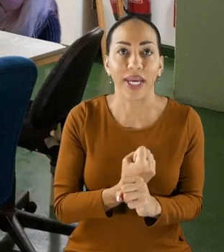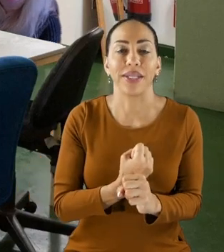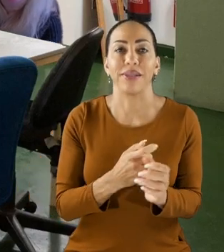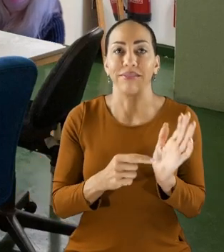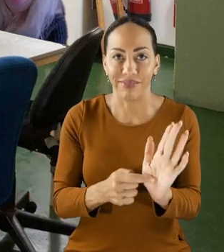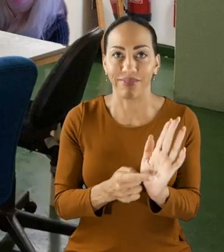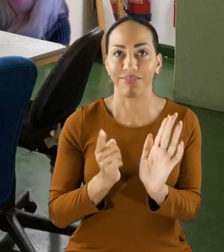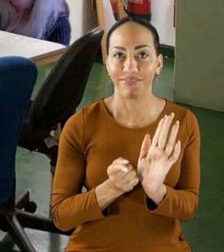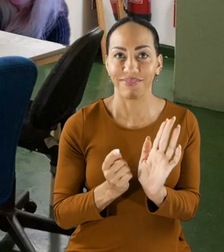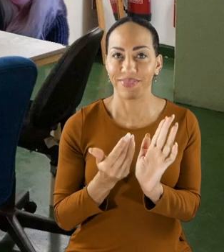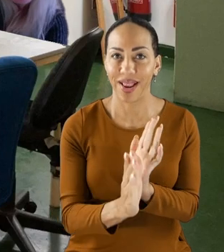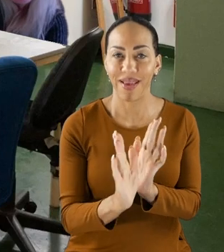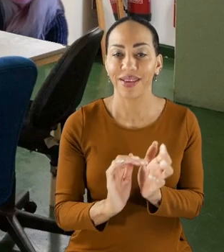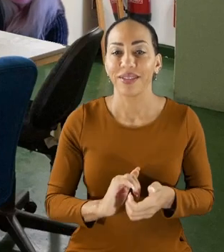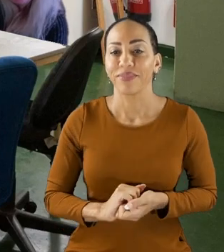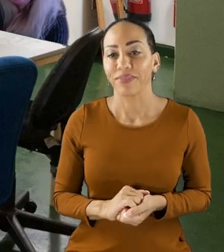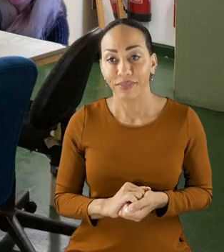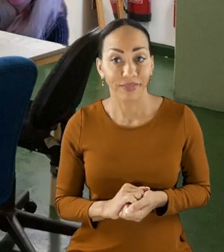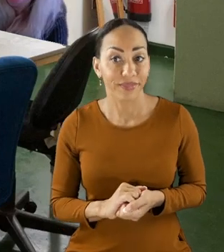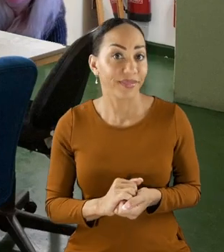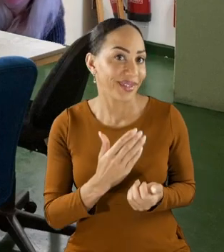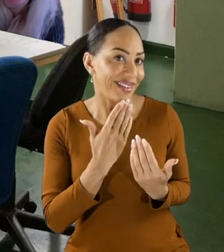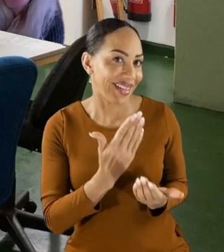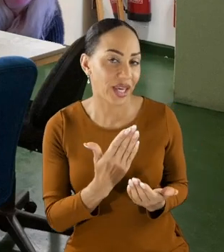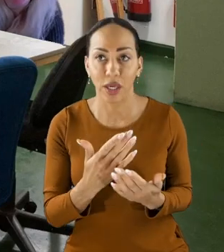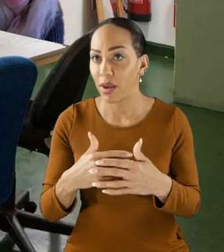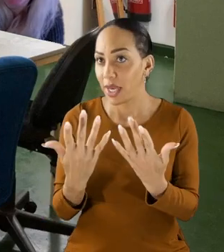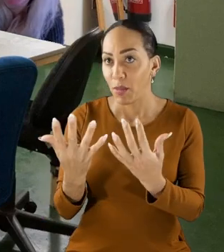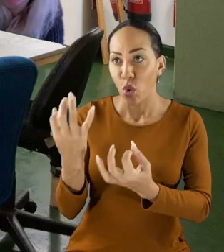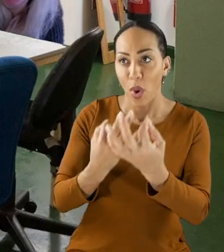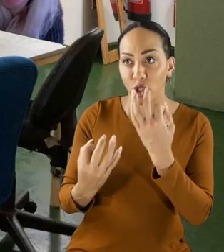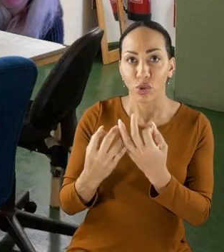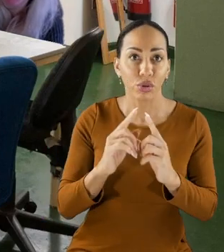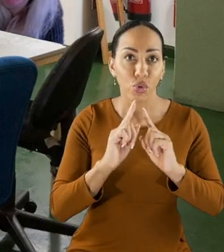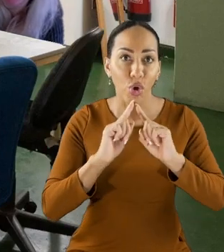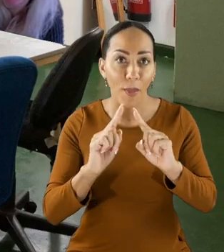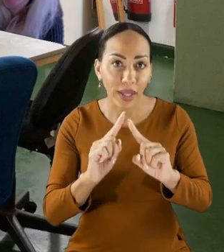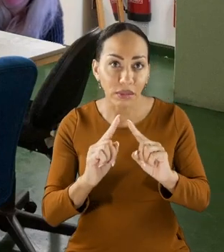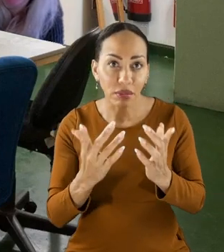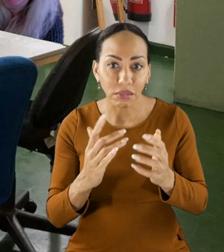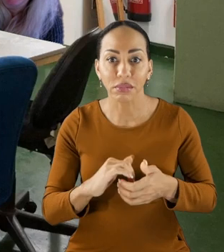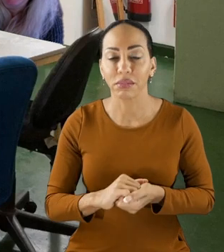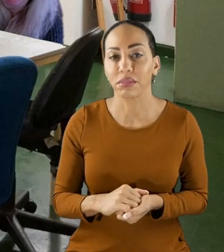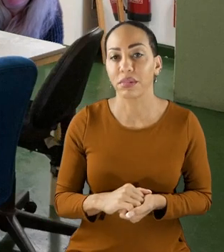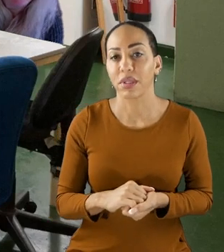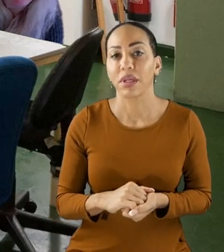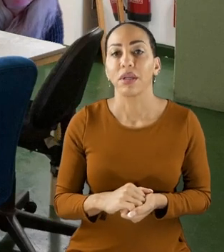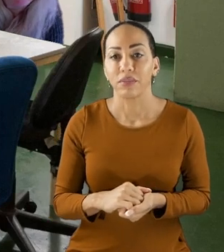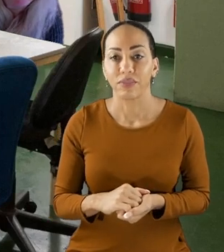Yeah, good point. Thanks. Can I open it up to others? Has anyone else got a question or a comment?